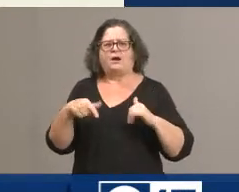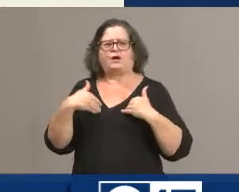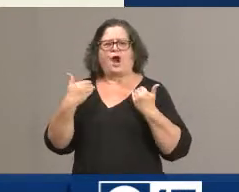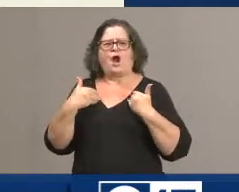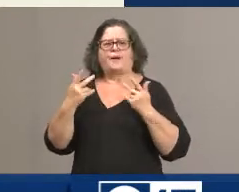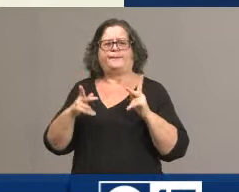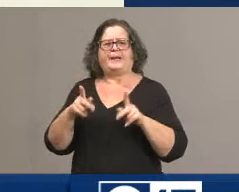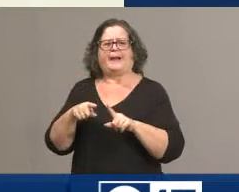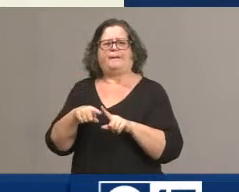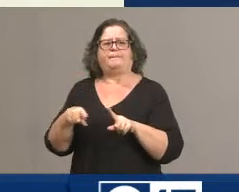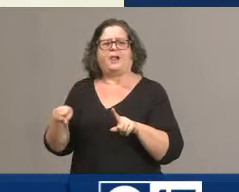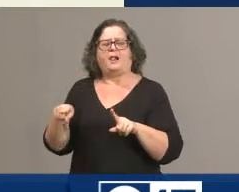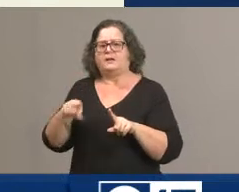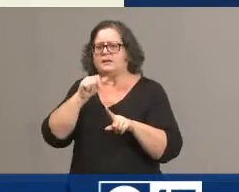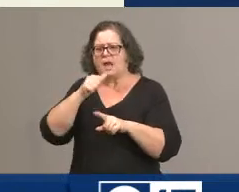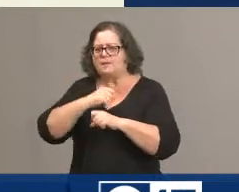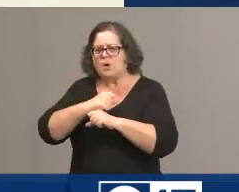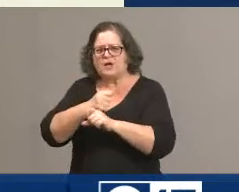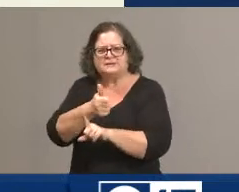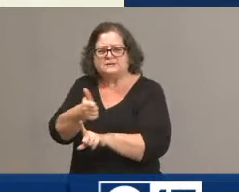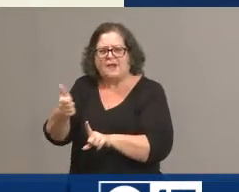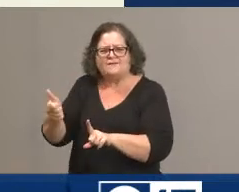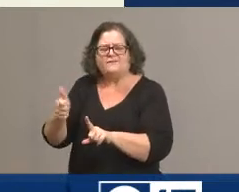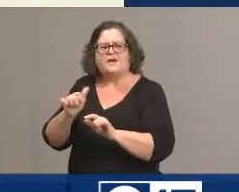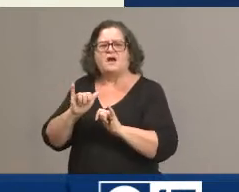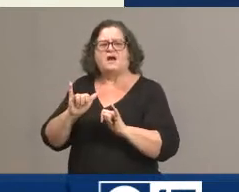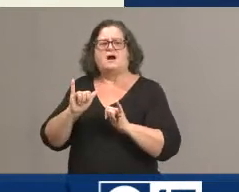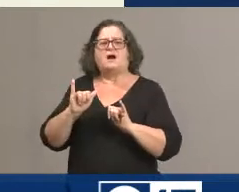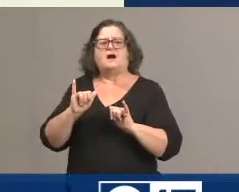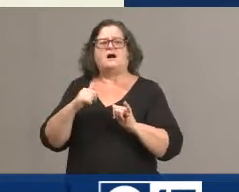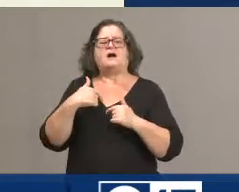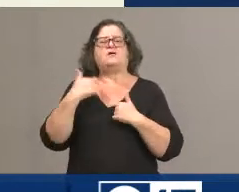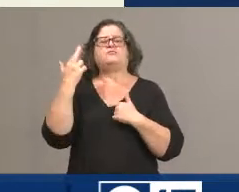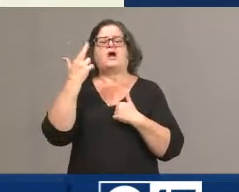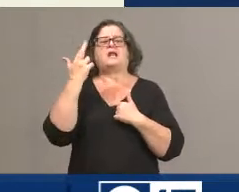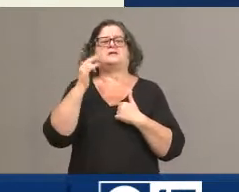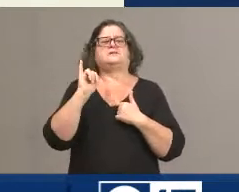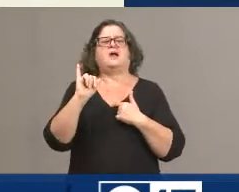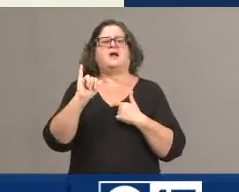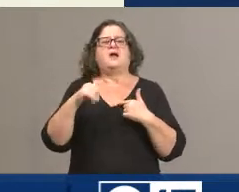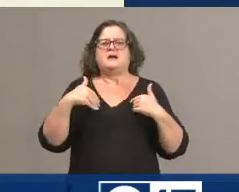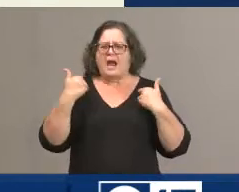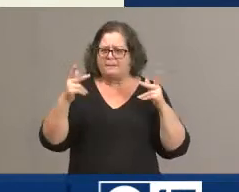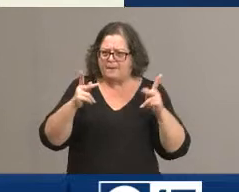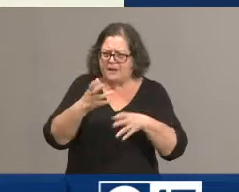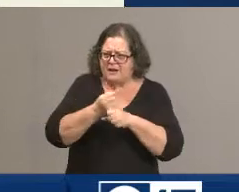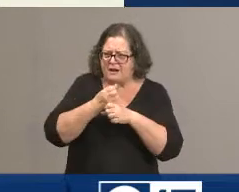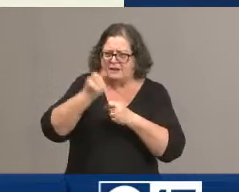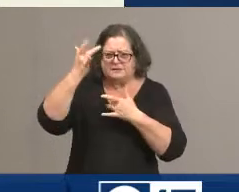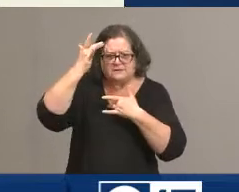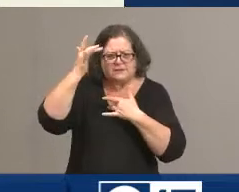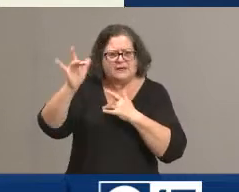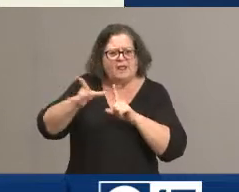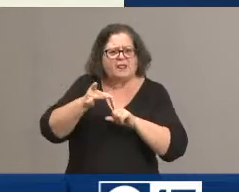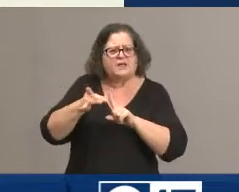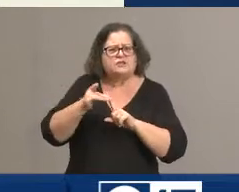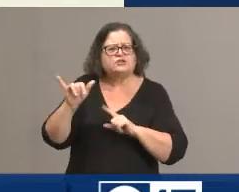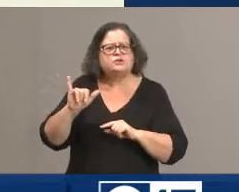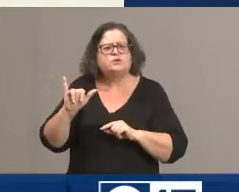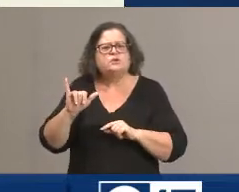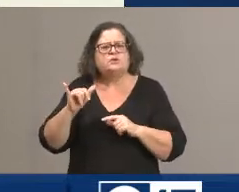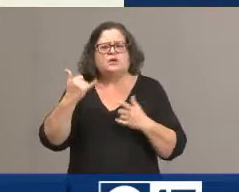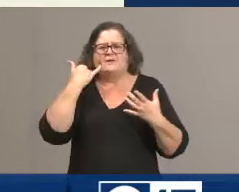We're seeing that young folks with comorbidities, diabetes, and obesity are at high risk,